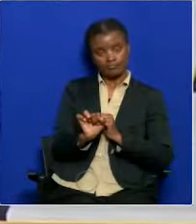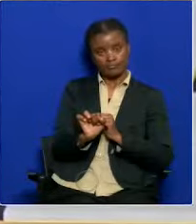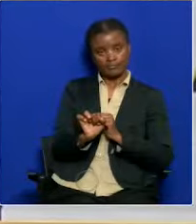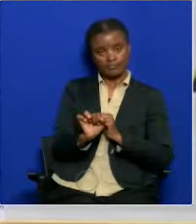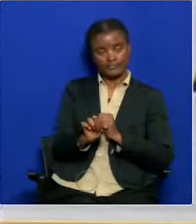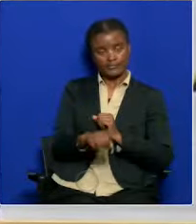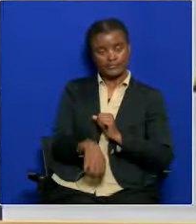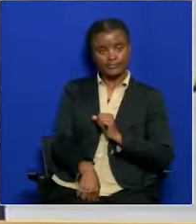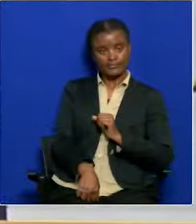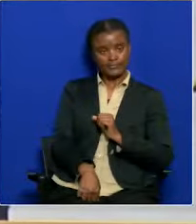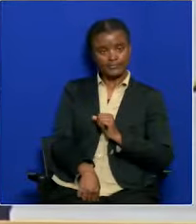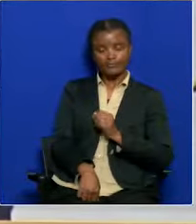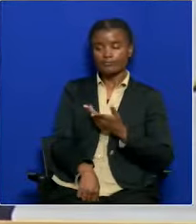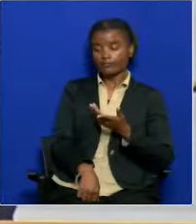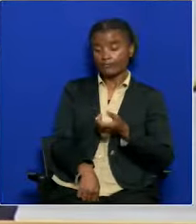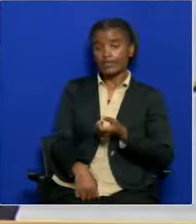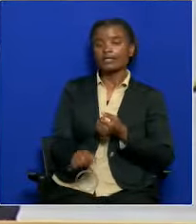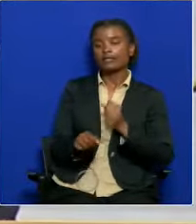No, I understand.